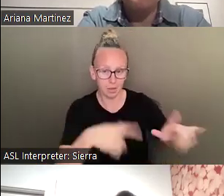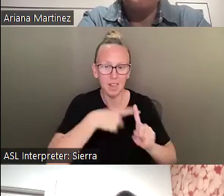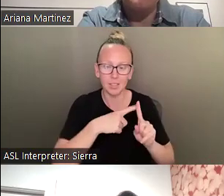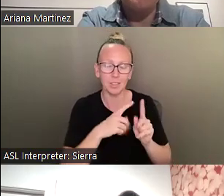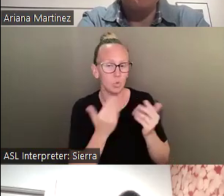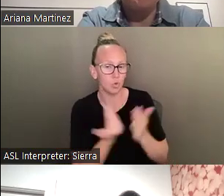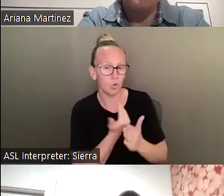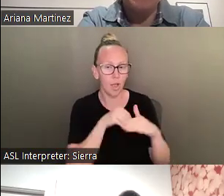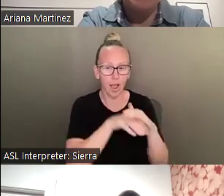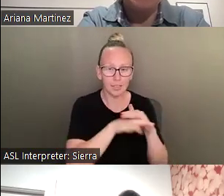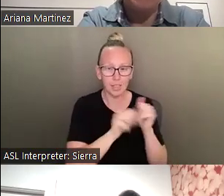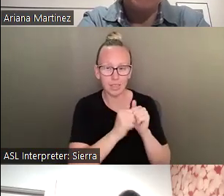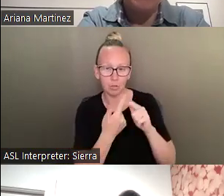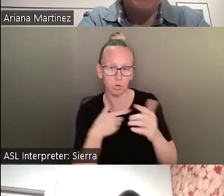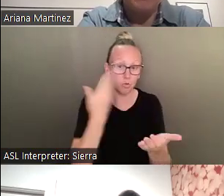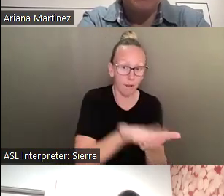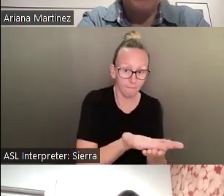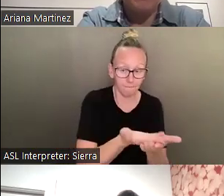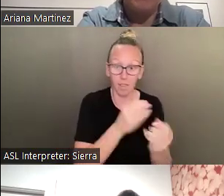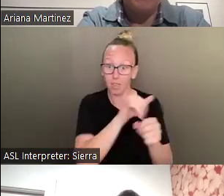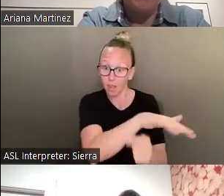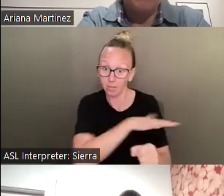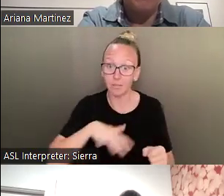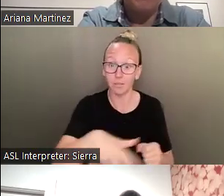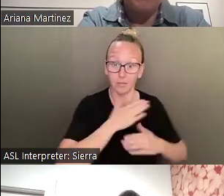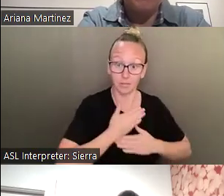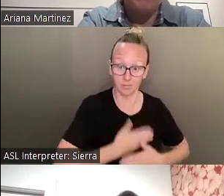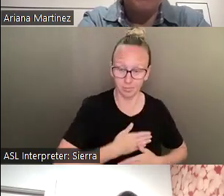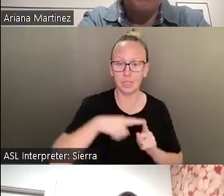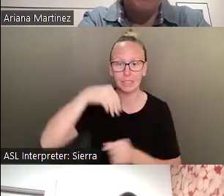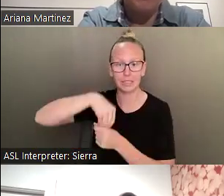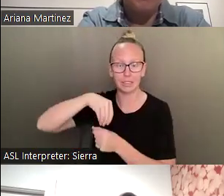access points into both our physical surroundings and interior worlds.